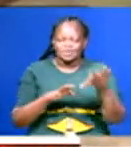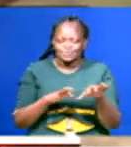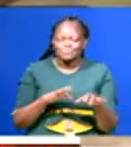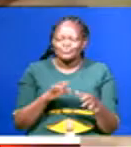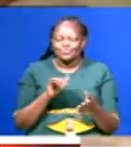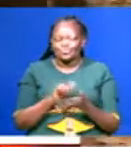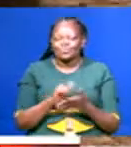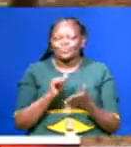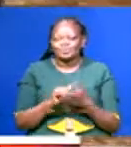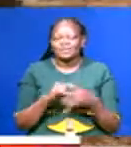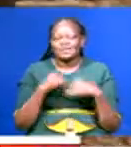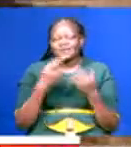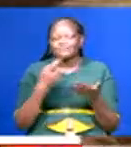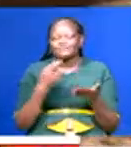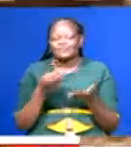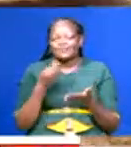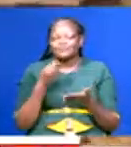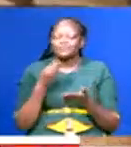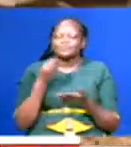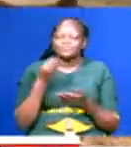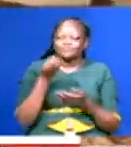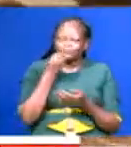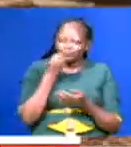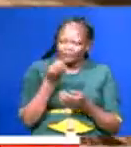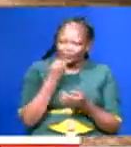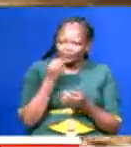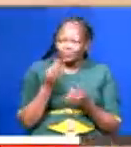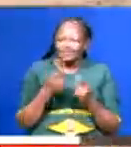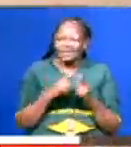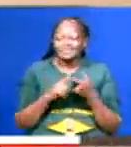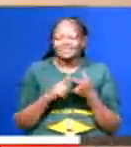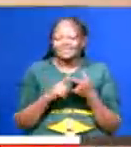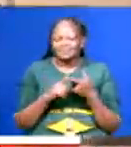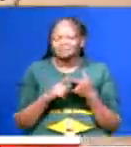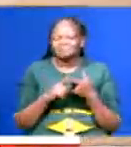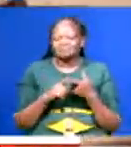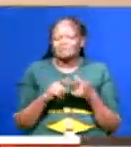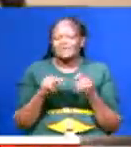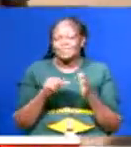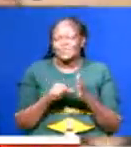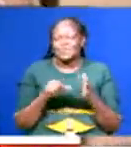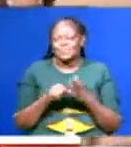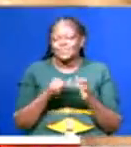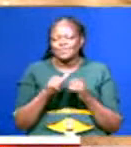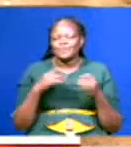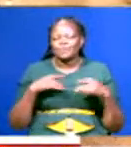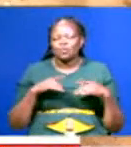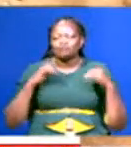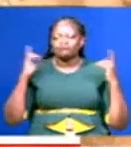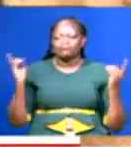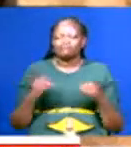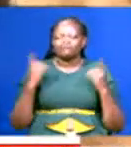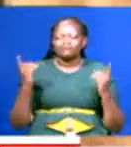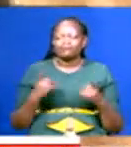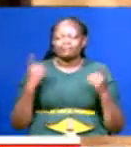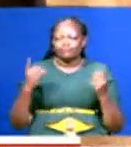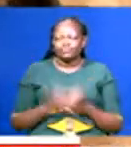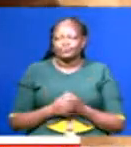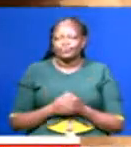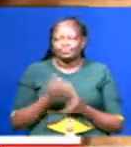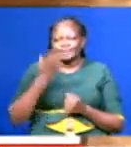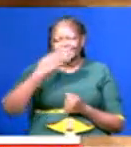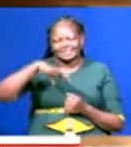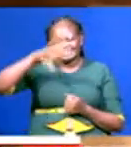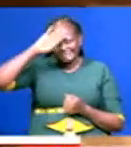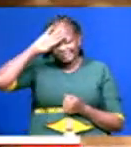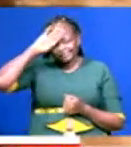and dried rivers threatens the existence of the nomadic and semi-nomadic populations. Desperation has